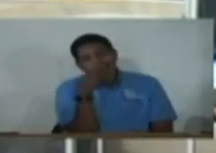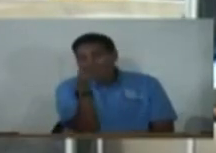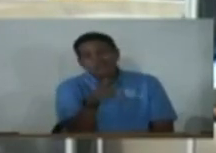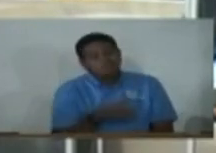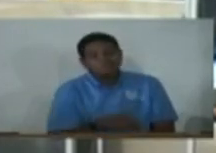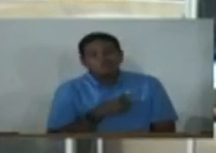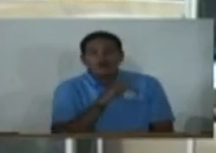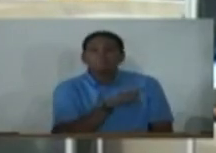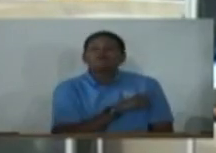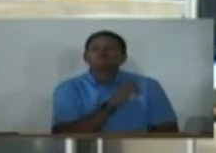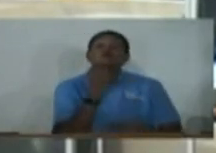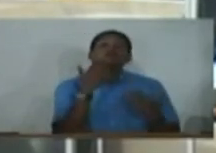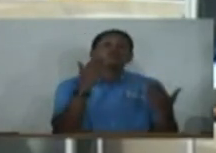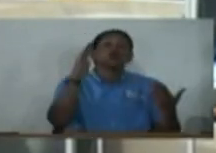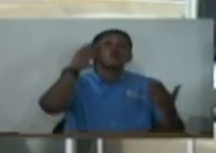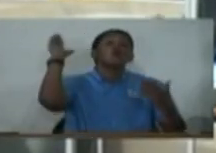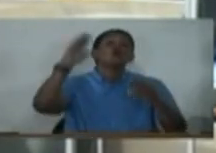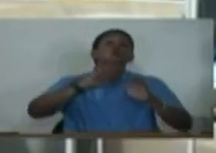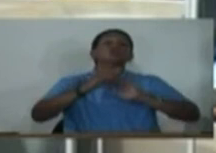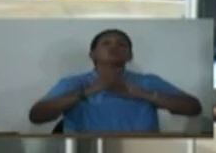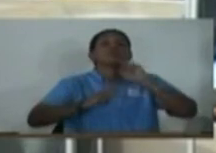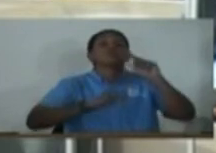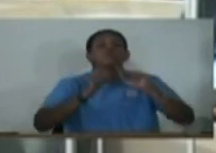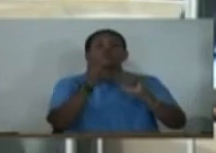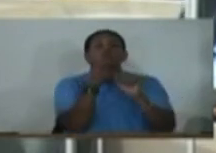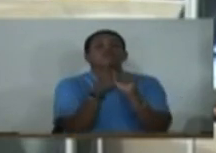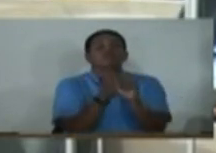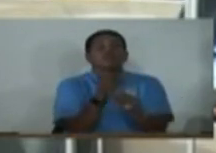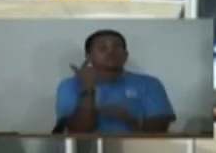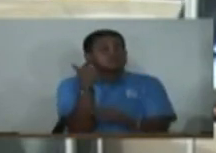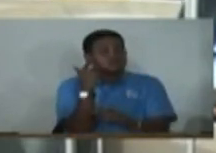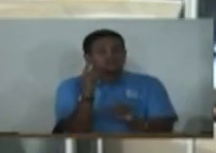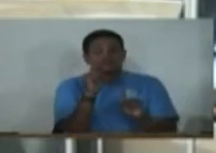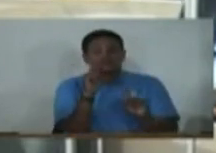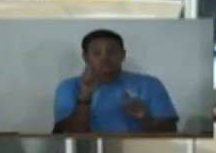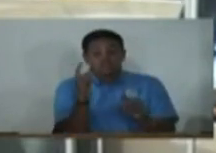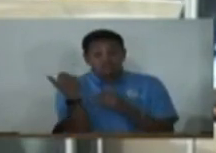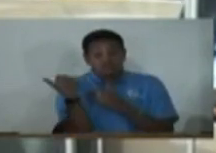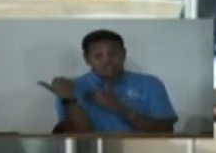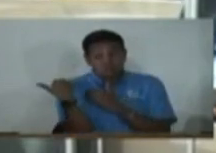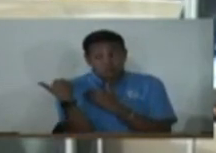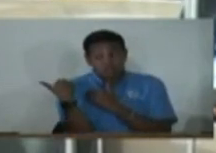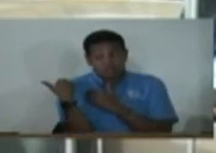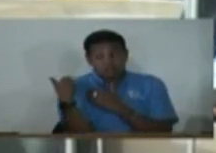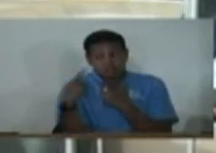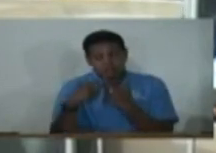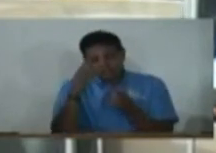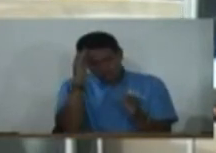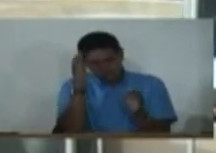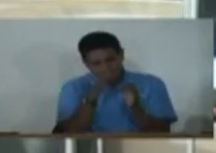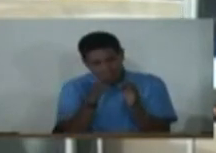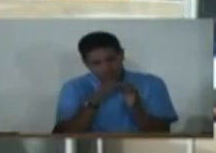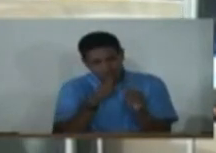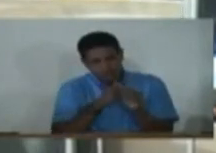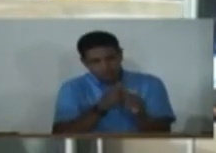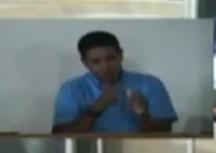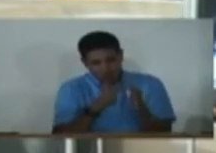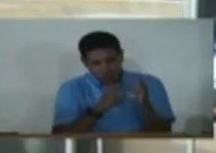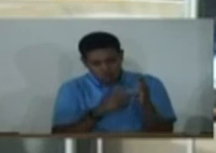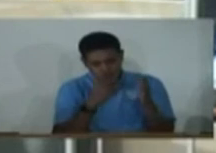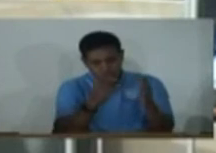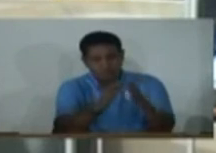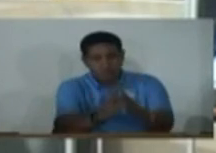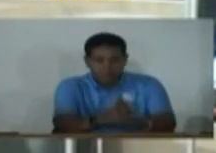as I said, all Jamaicans who have been responsible and faithful in observing the